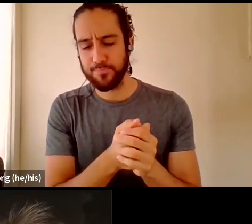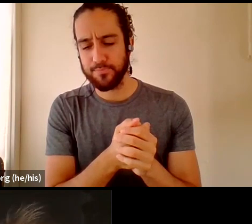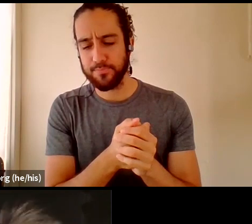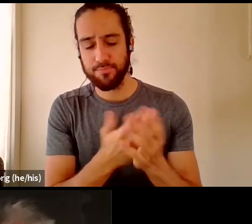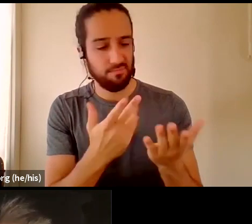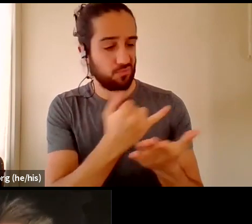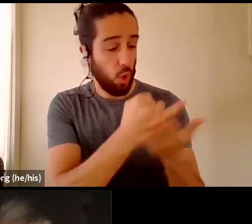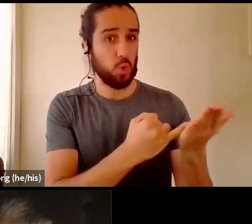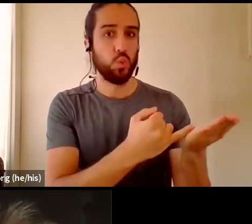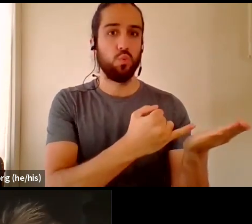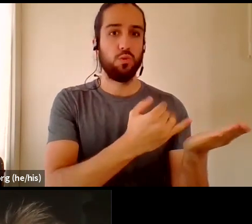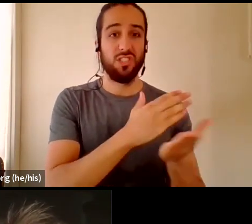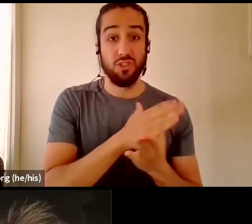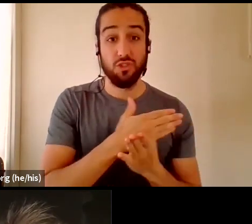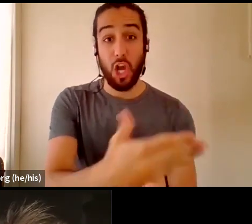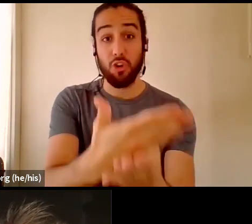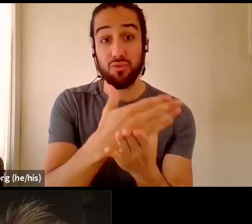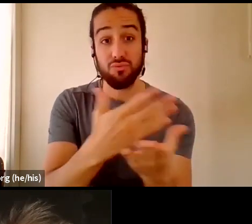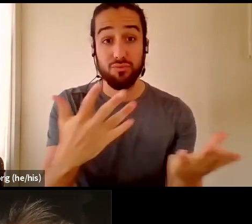share.